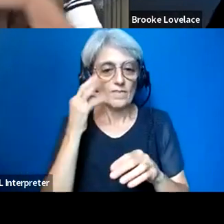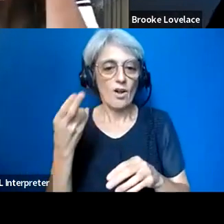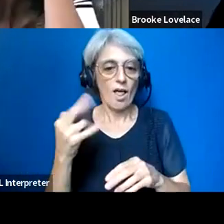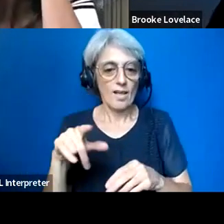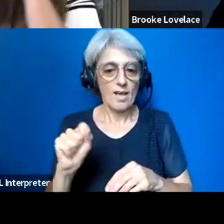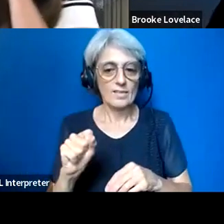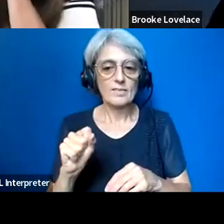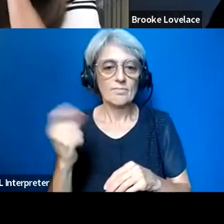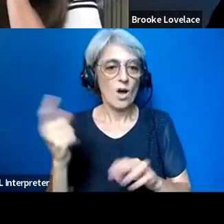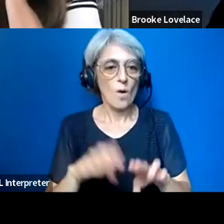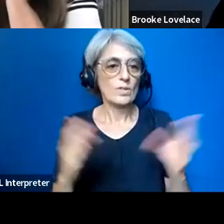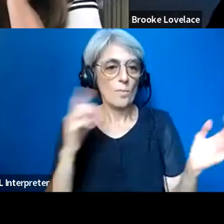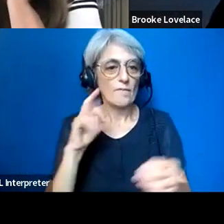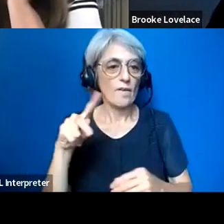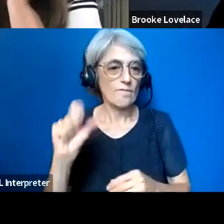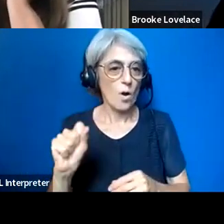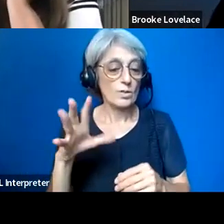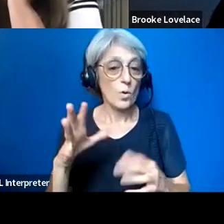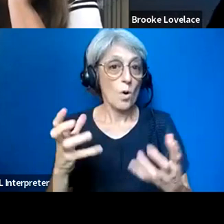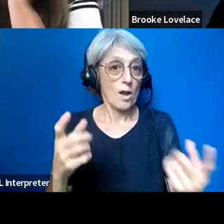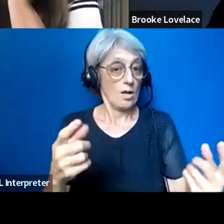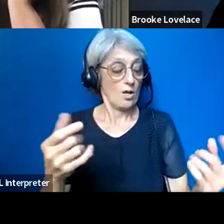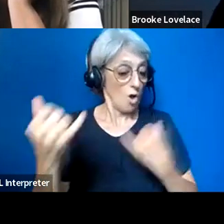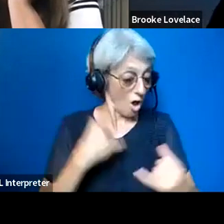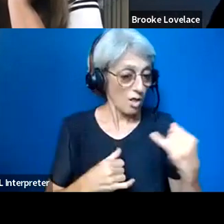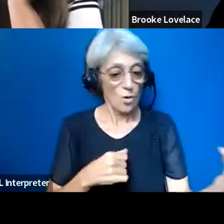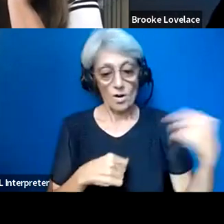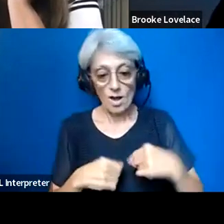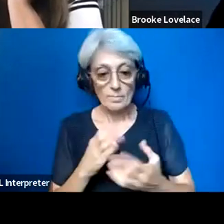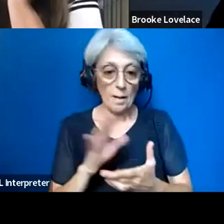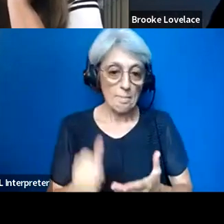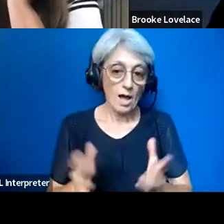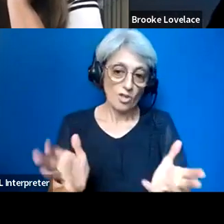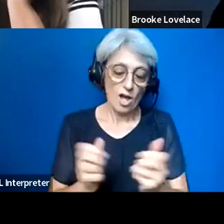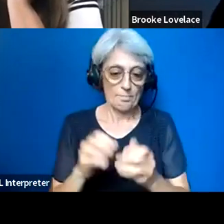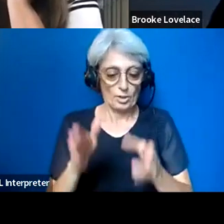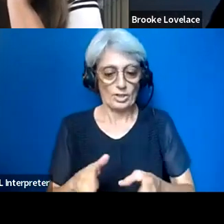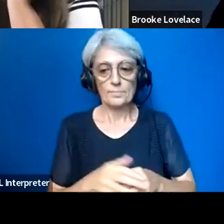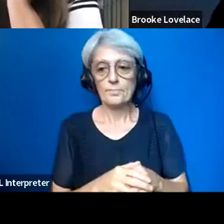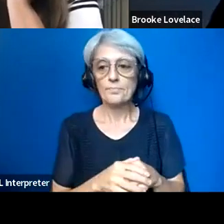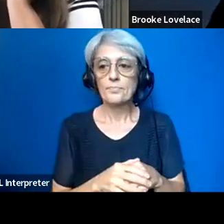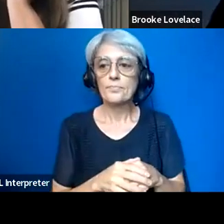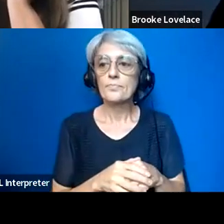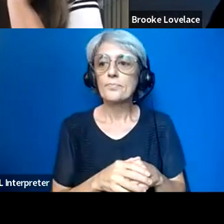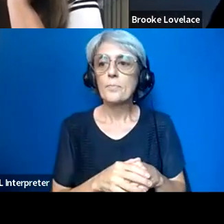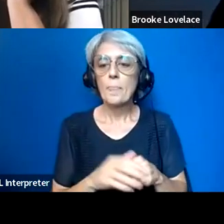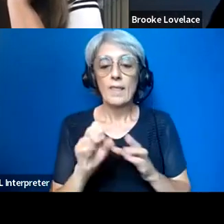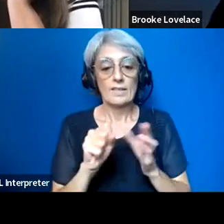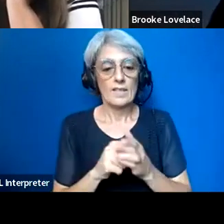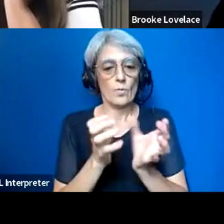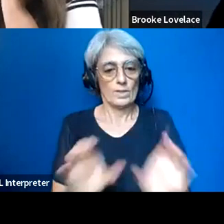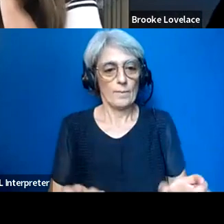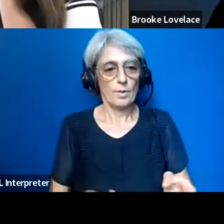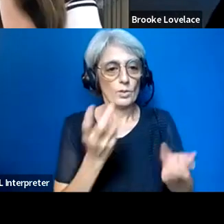always available for folks that either want to call in or stop by and see them in person. And really what we do in the state, it's separated into 2 buckets, I would